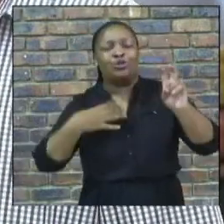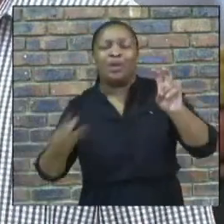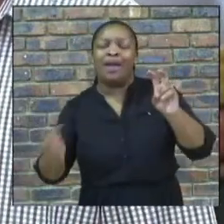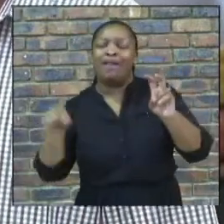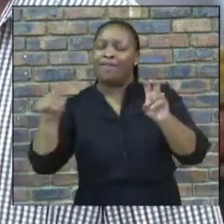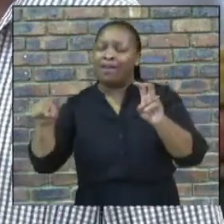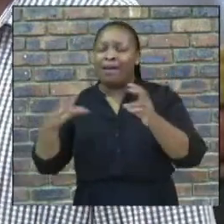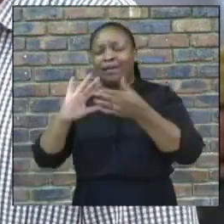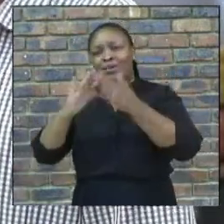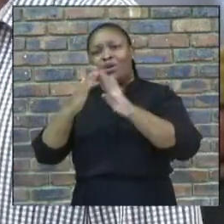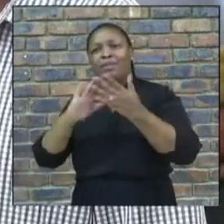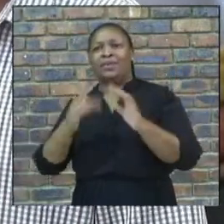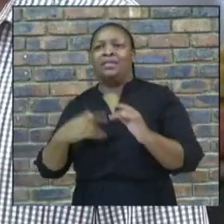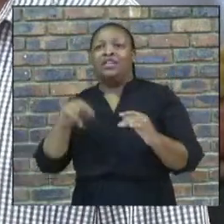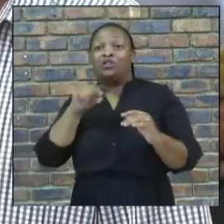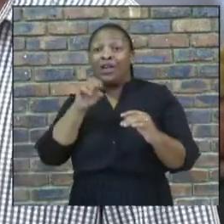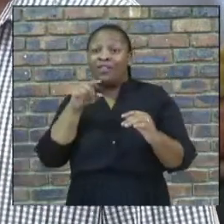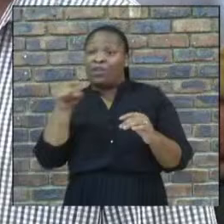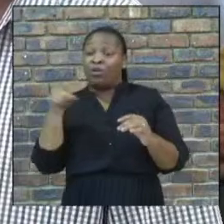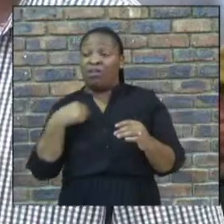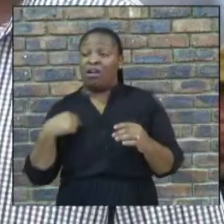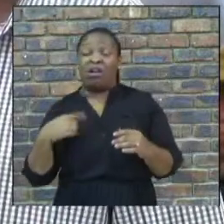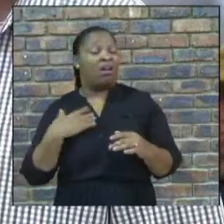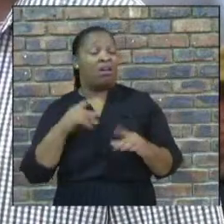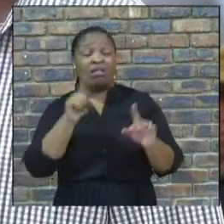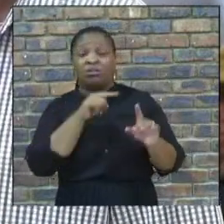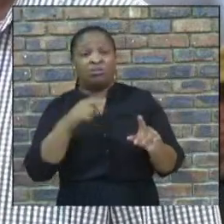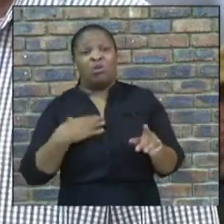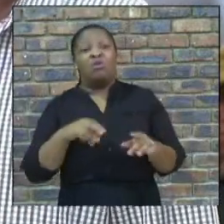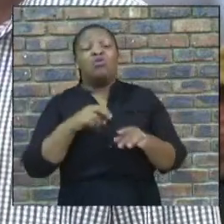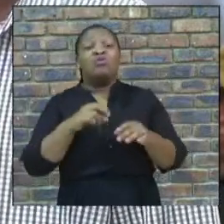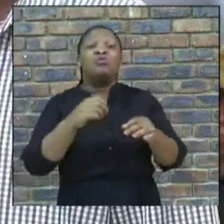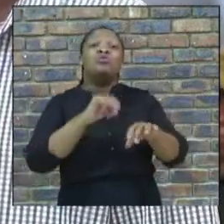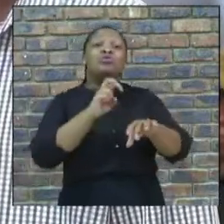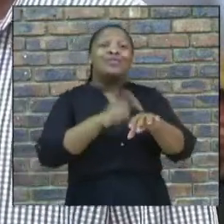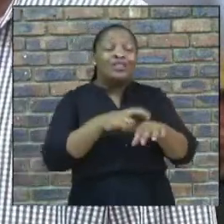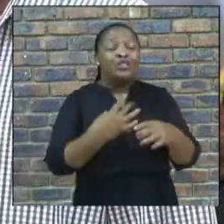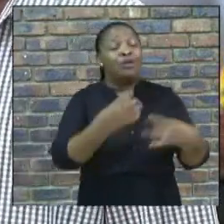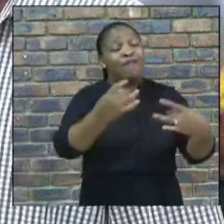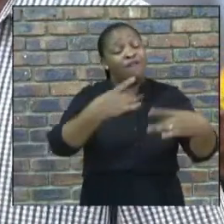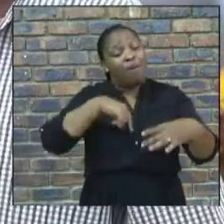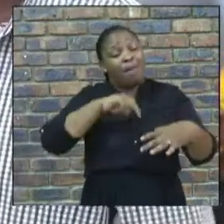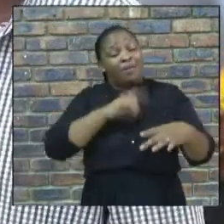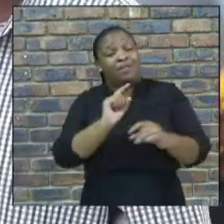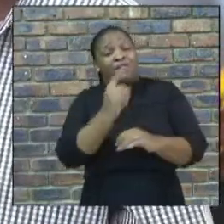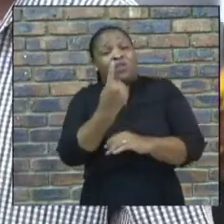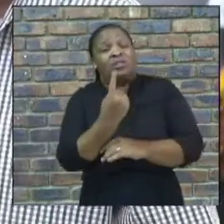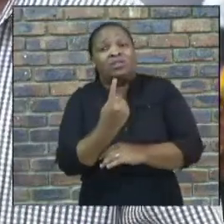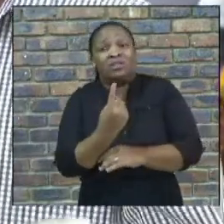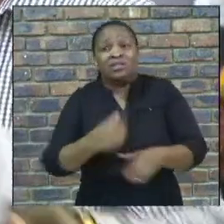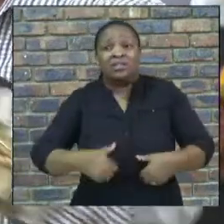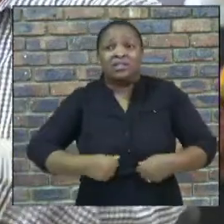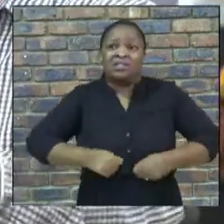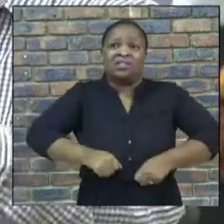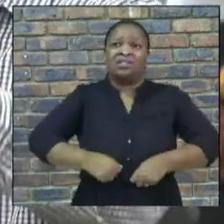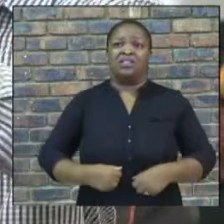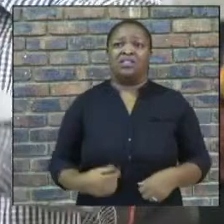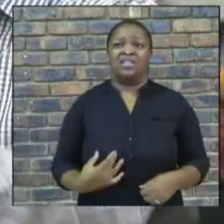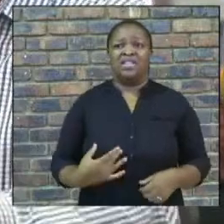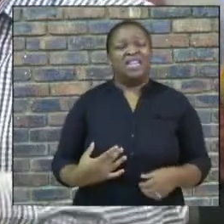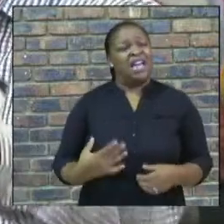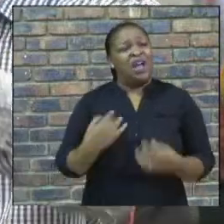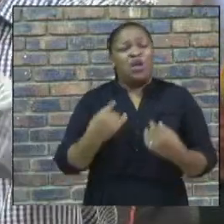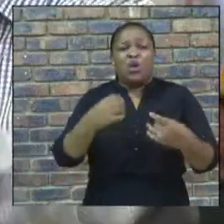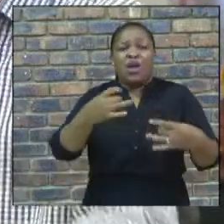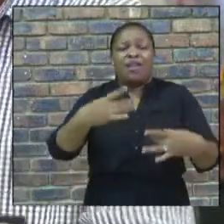feel like this is an ambush. Fika kimina ukuthi no, why we don't, i-government zange